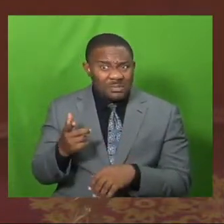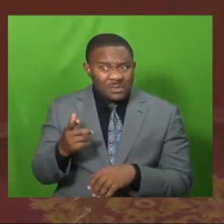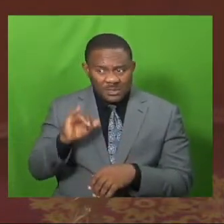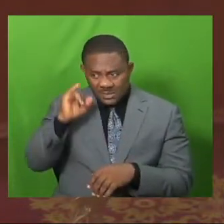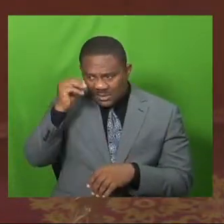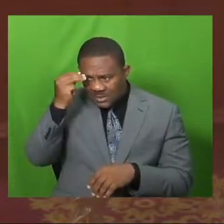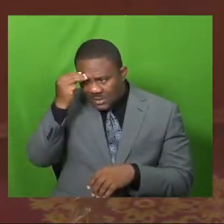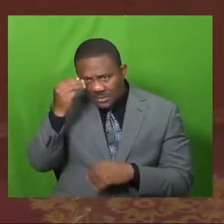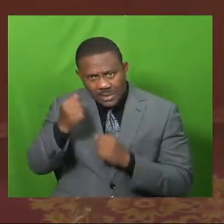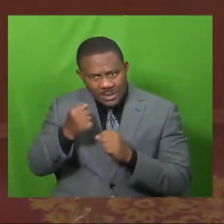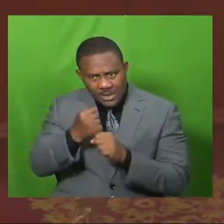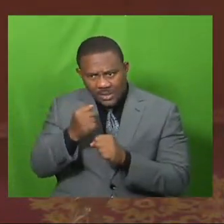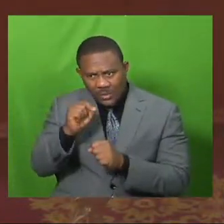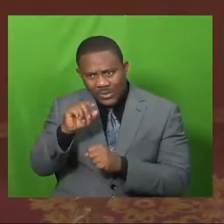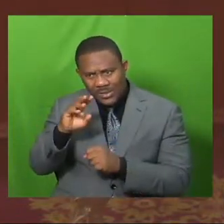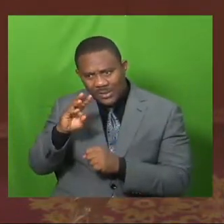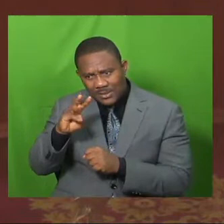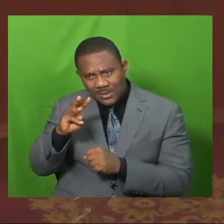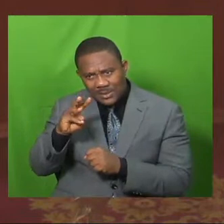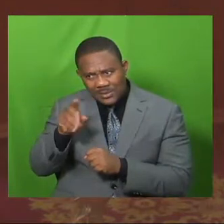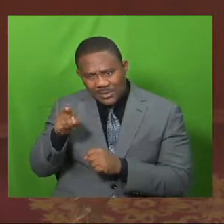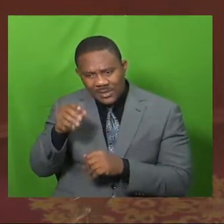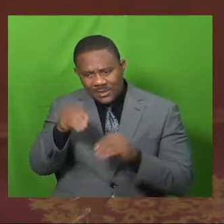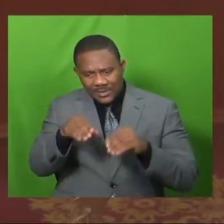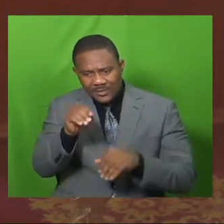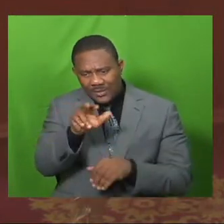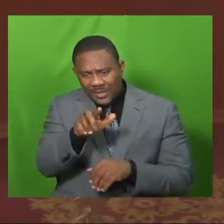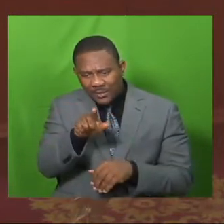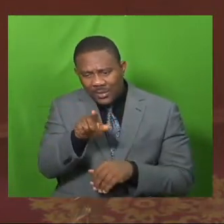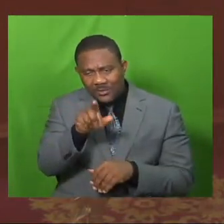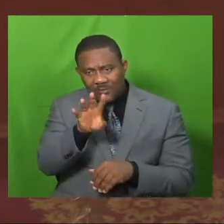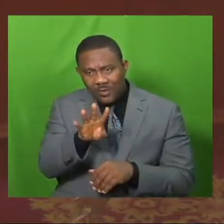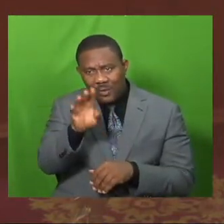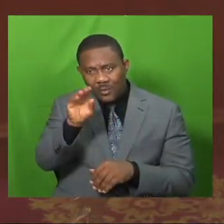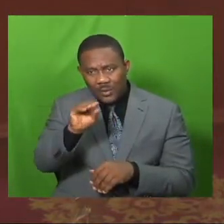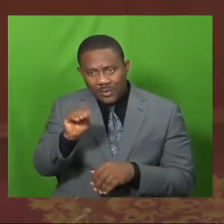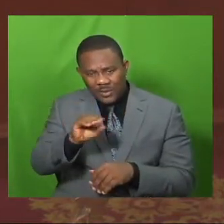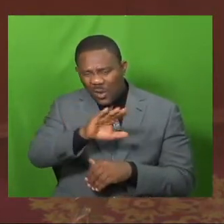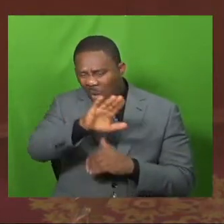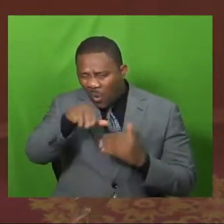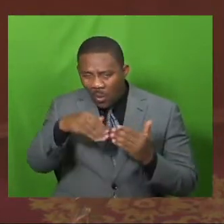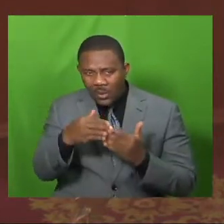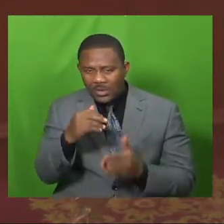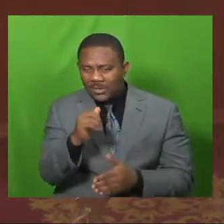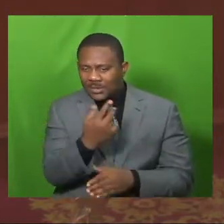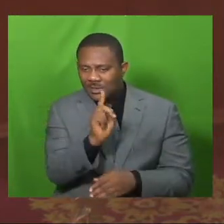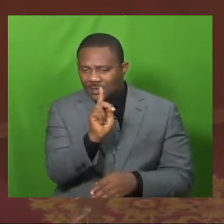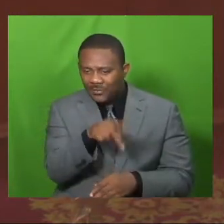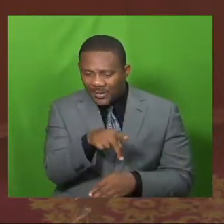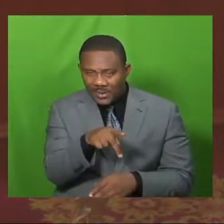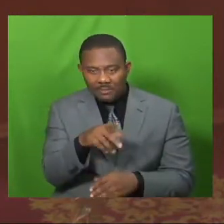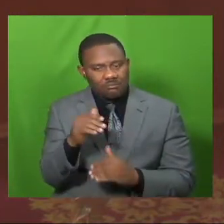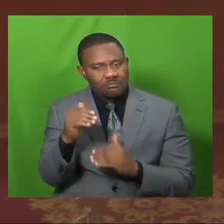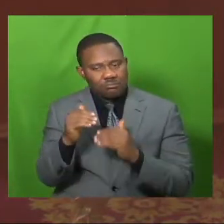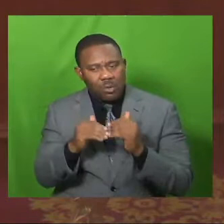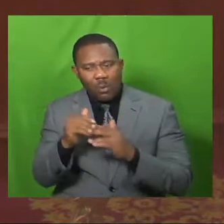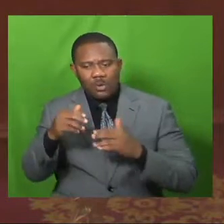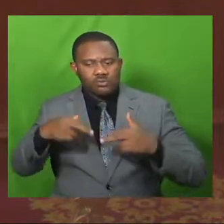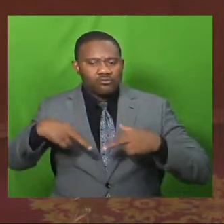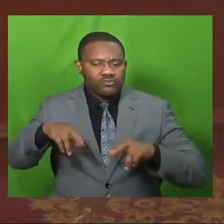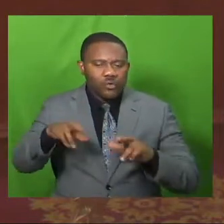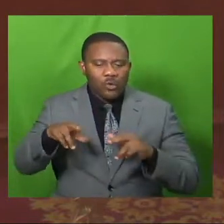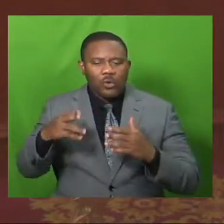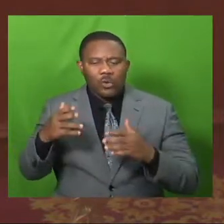in 2016, he invested 3.4% of the total GDP on infrastructure. So when we call